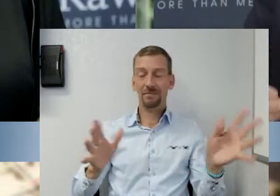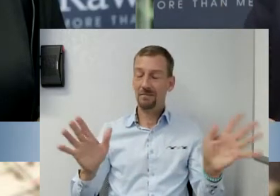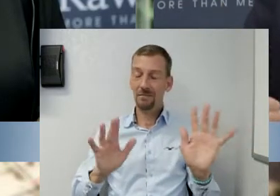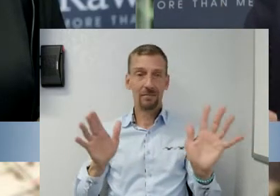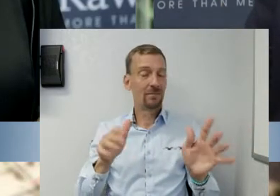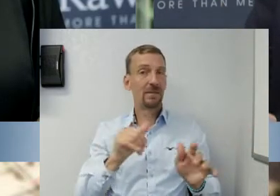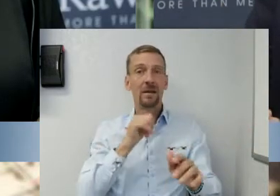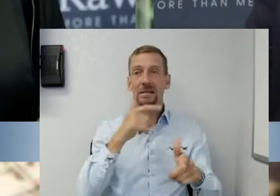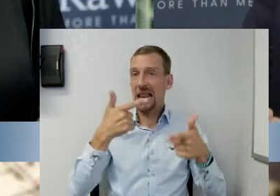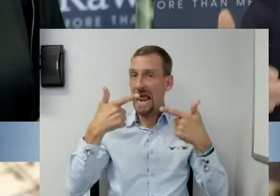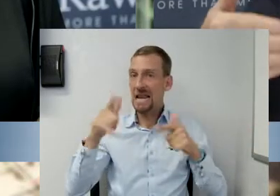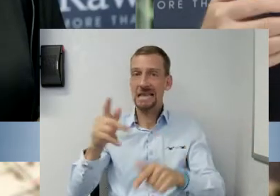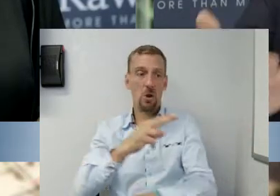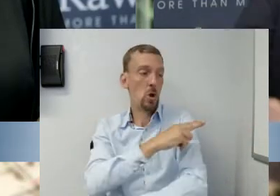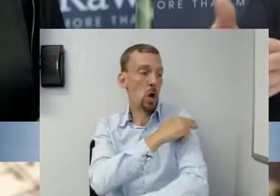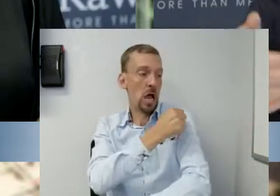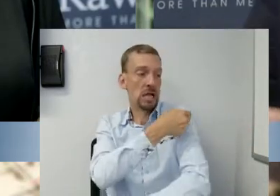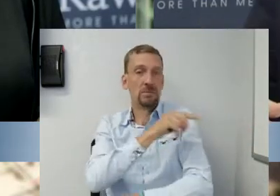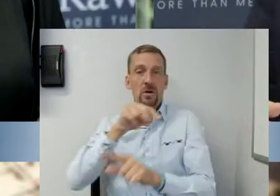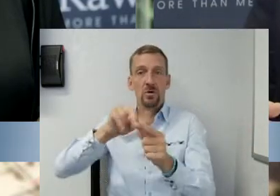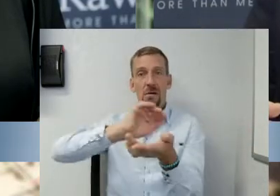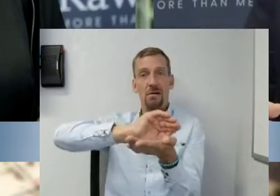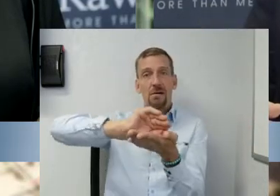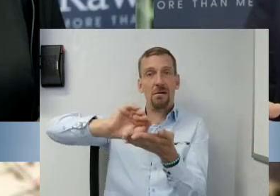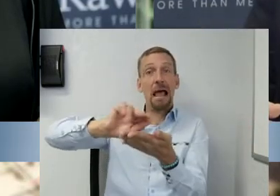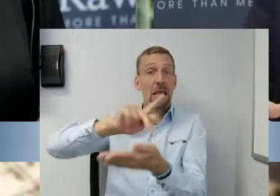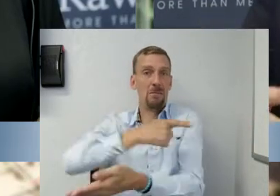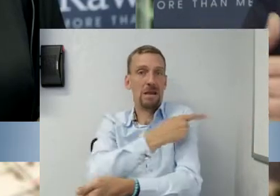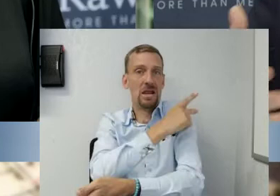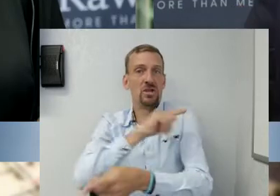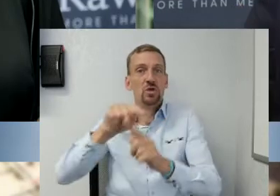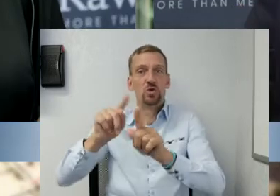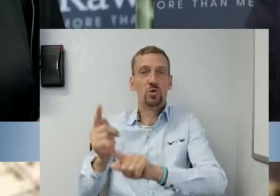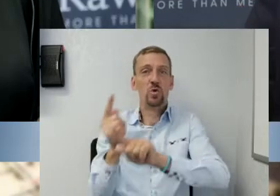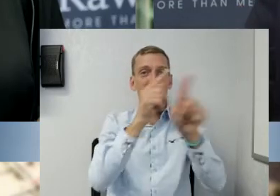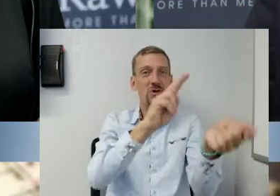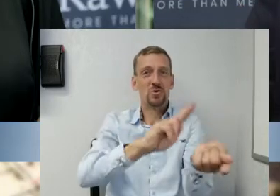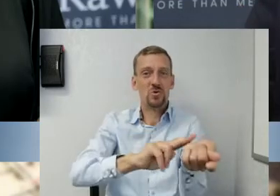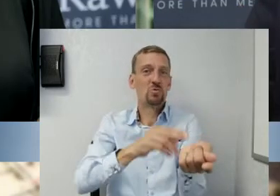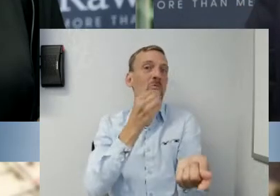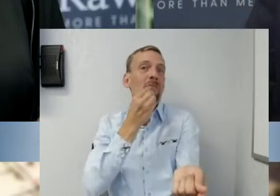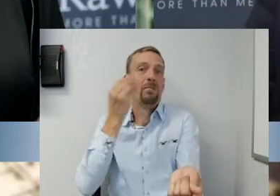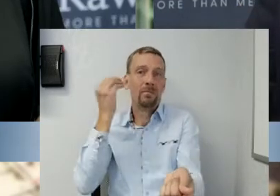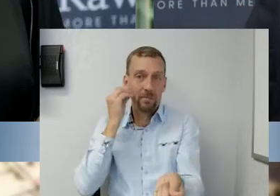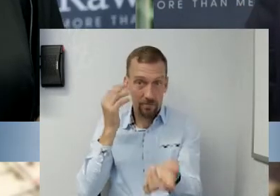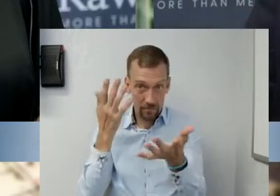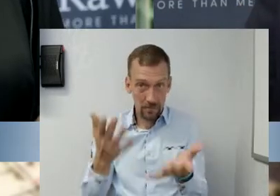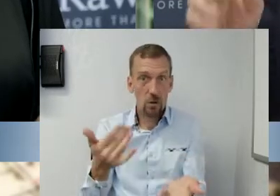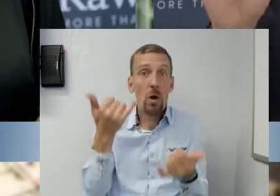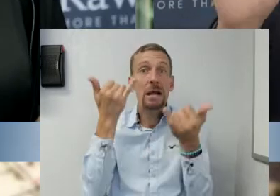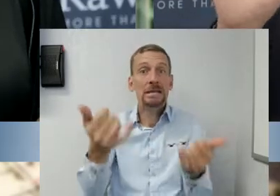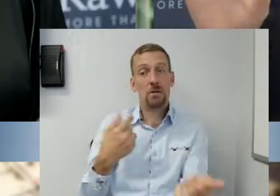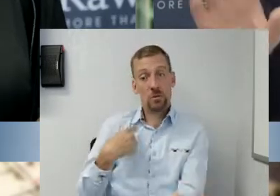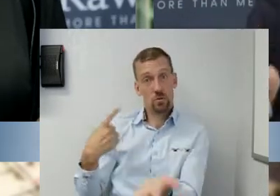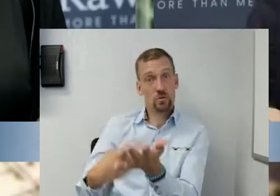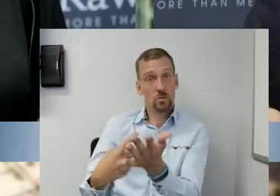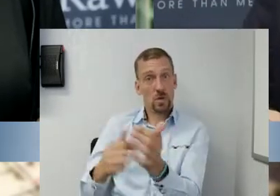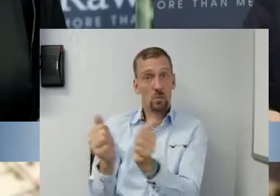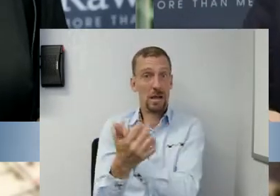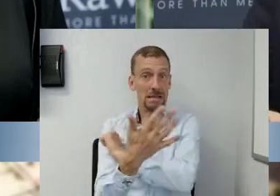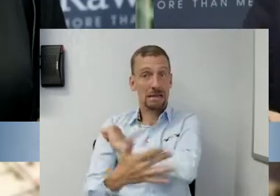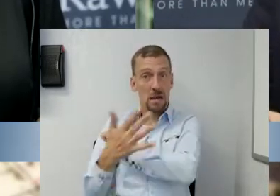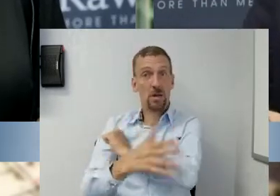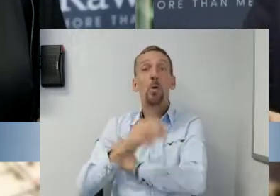they're not allowing hospitals to discharge these patients. So one of the things we're working with the county on is the old